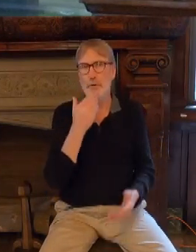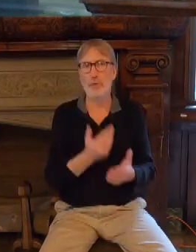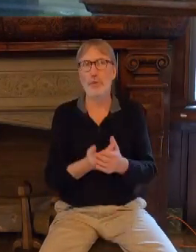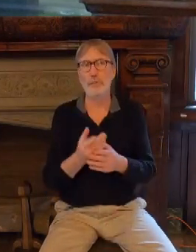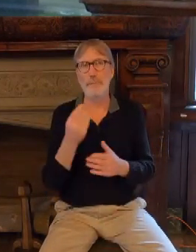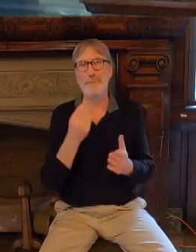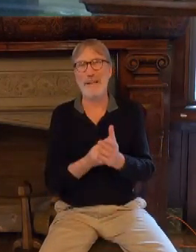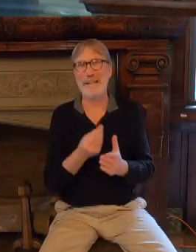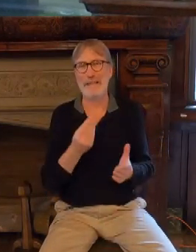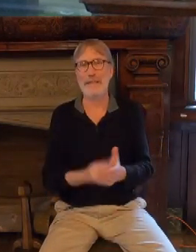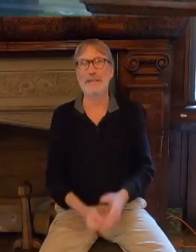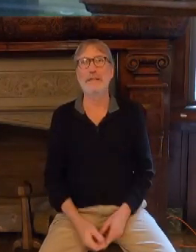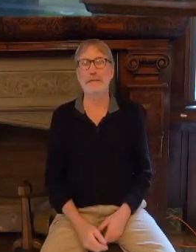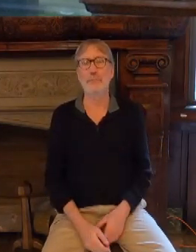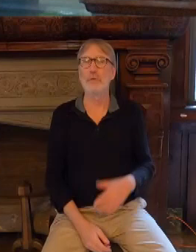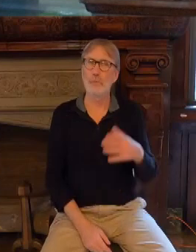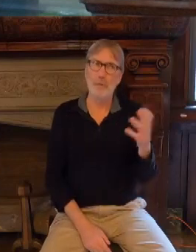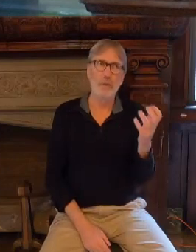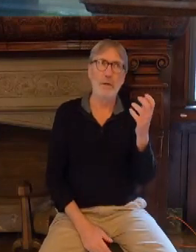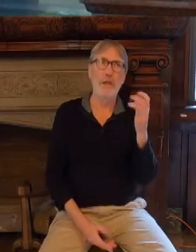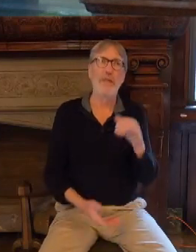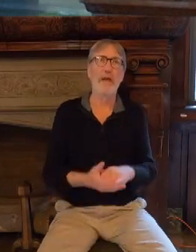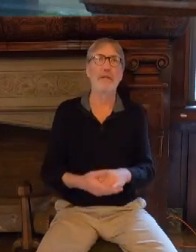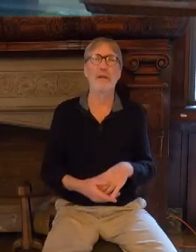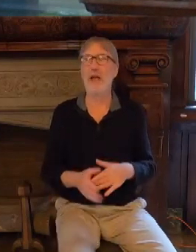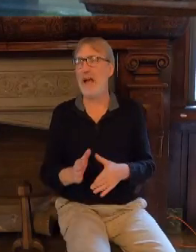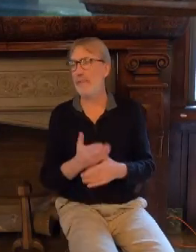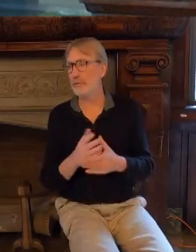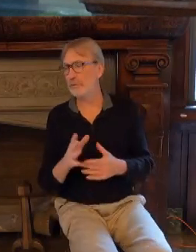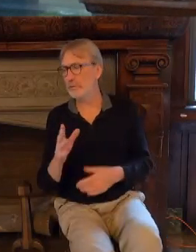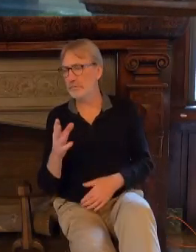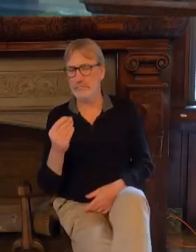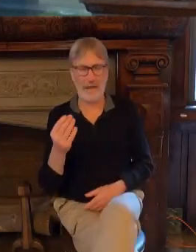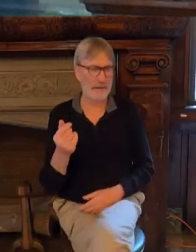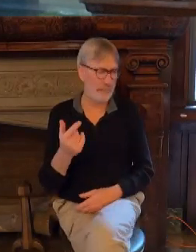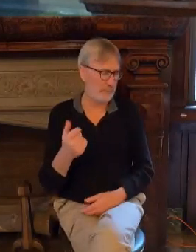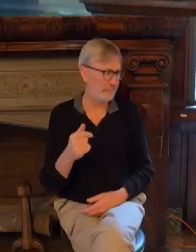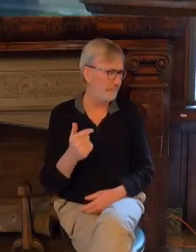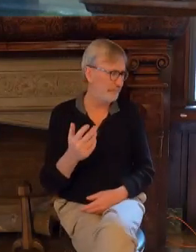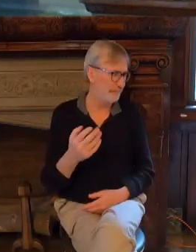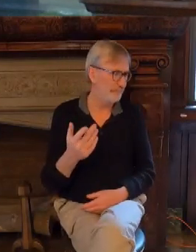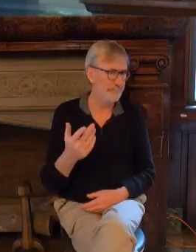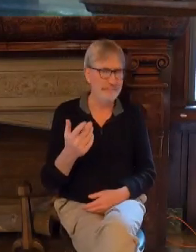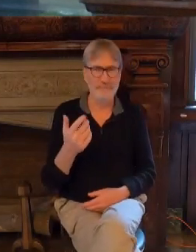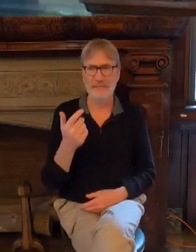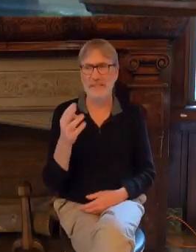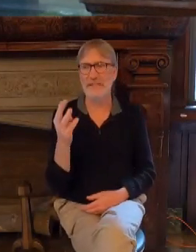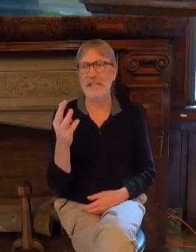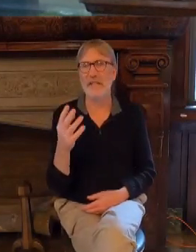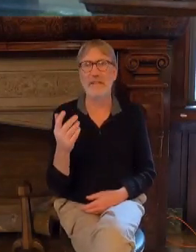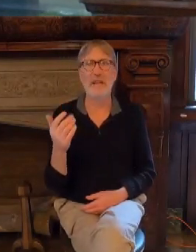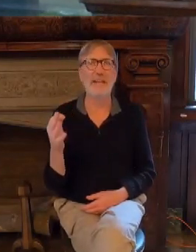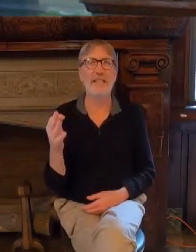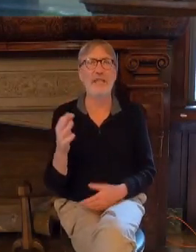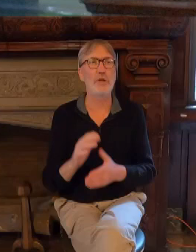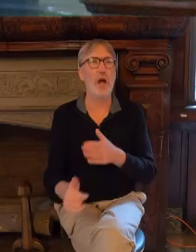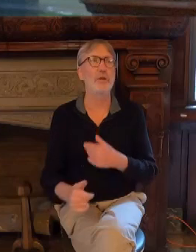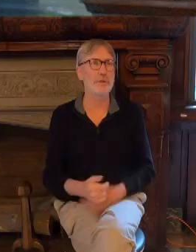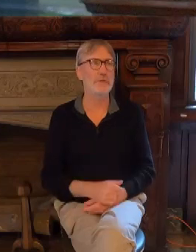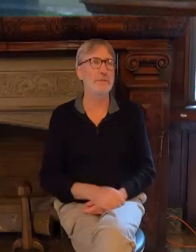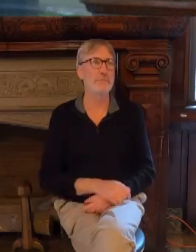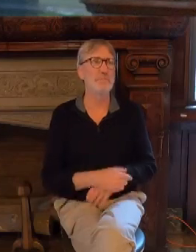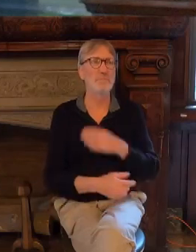really invested in this job. I think the average wage is now, depending on experience, range between $16 and $19 an